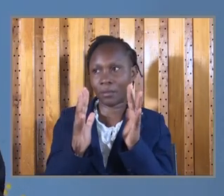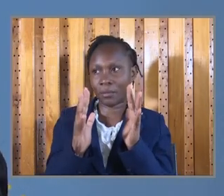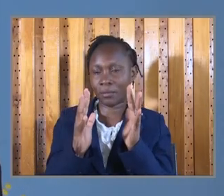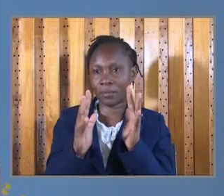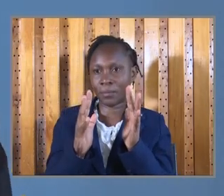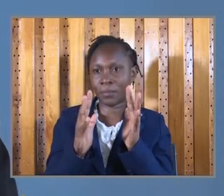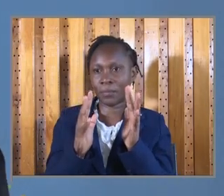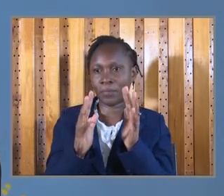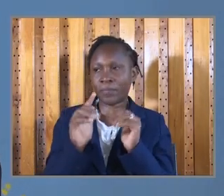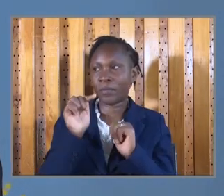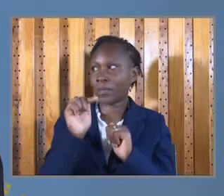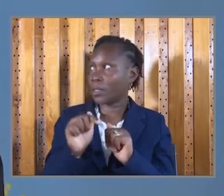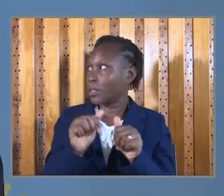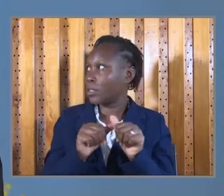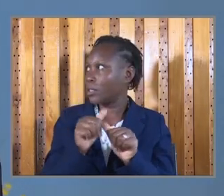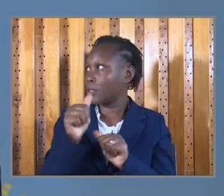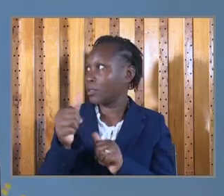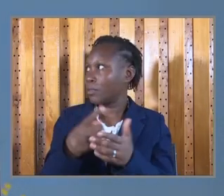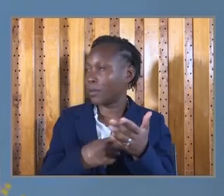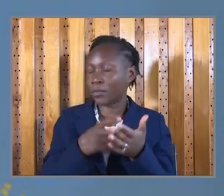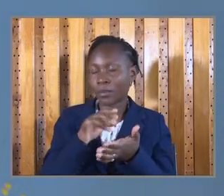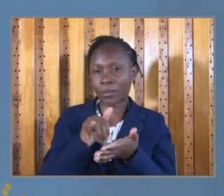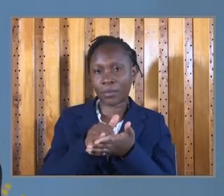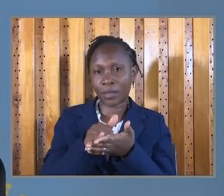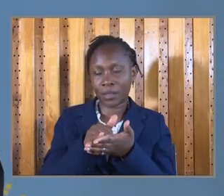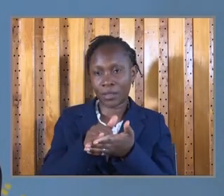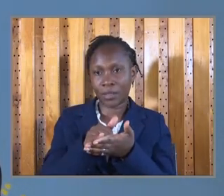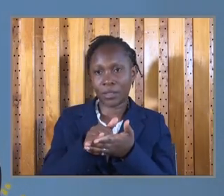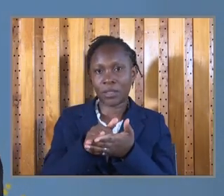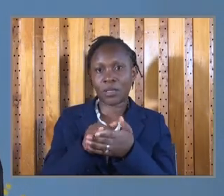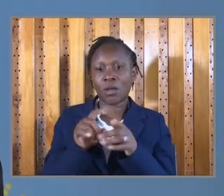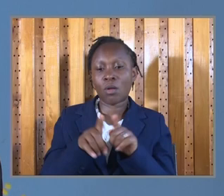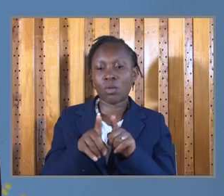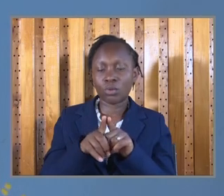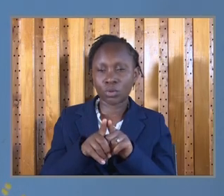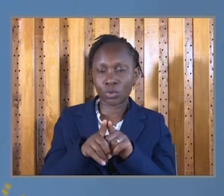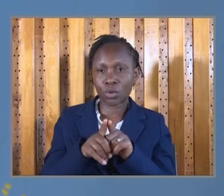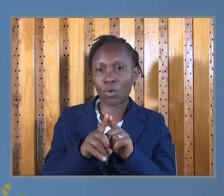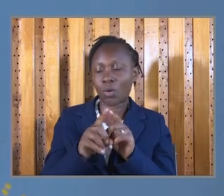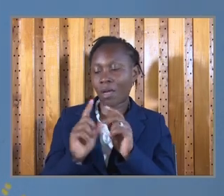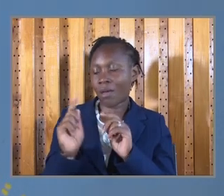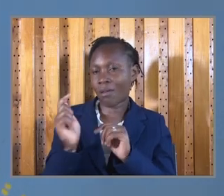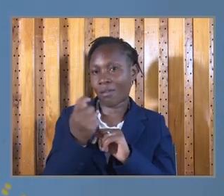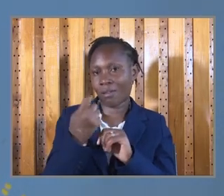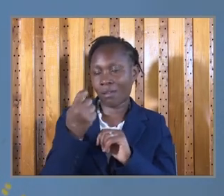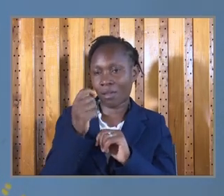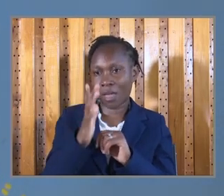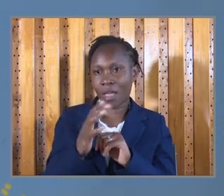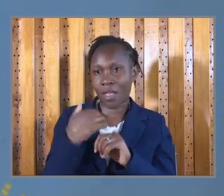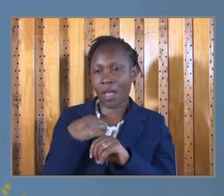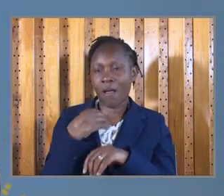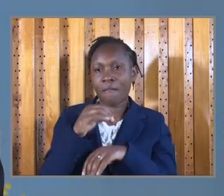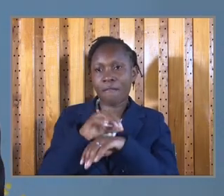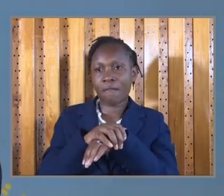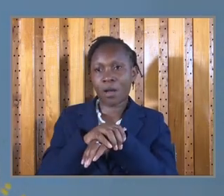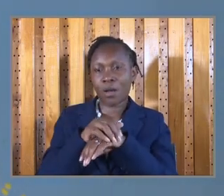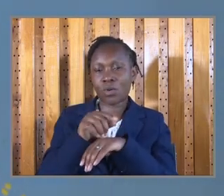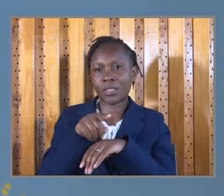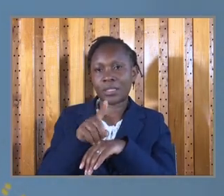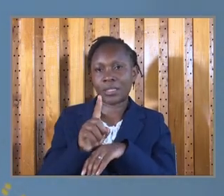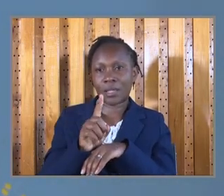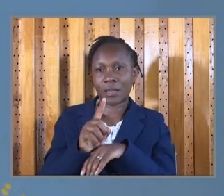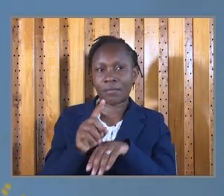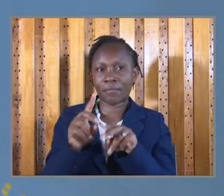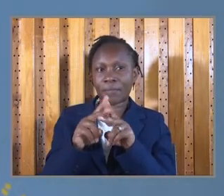But this is far from all of it. In its most recent history, Kenya has developed itself into a truly